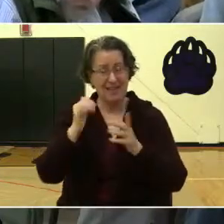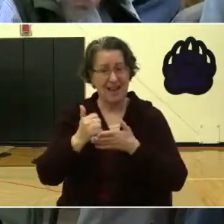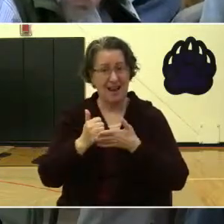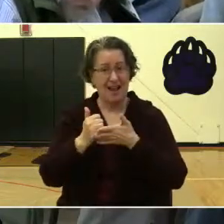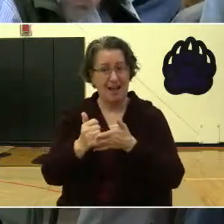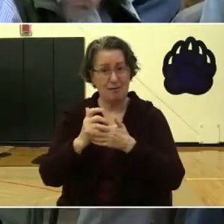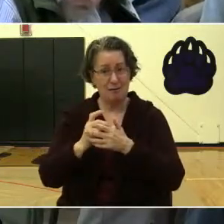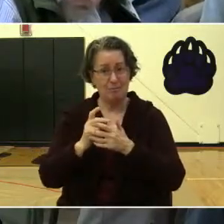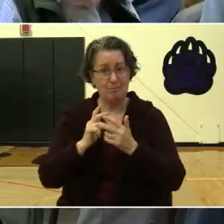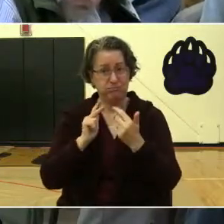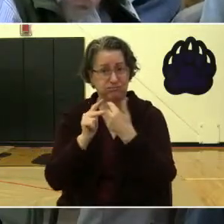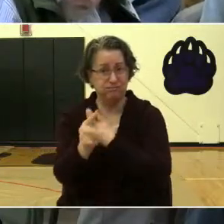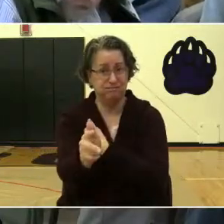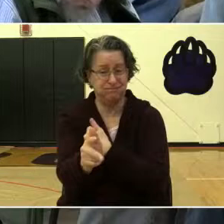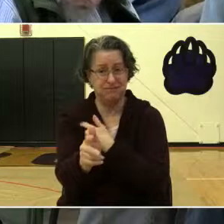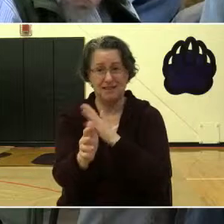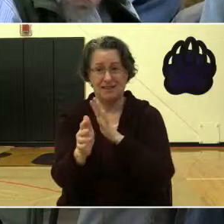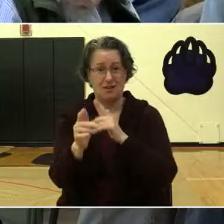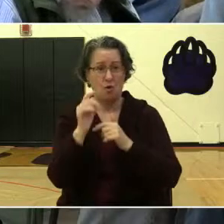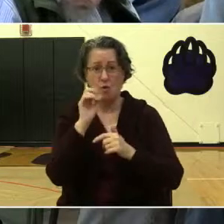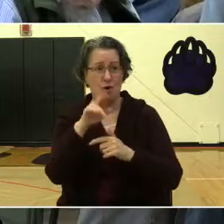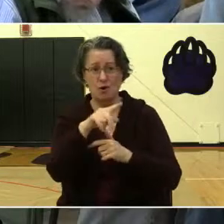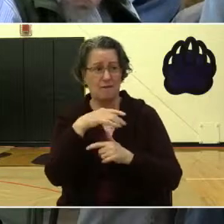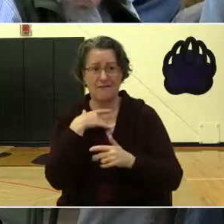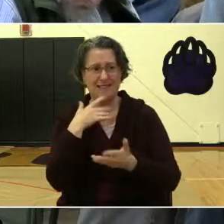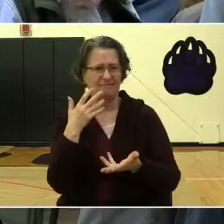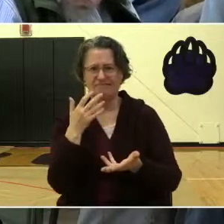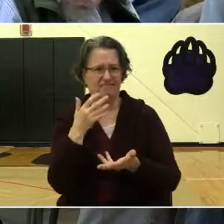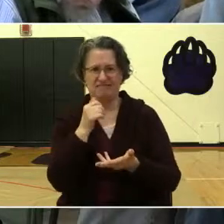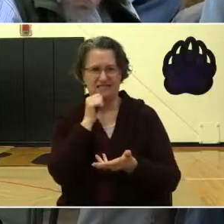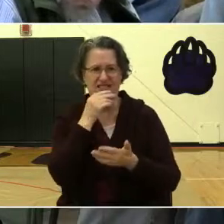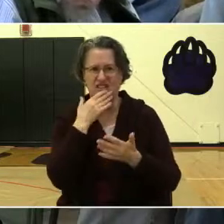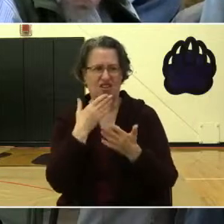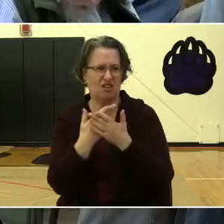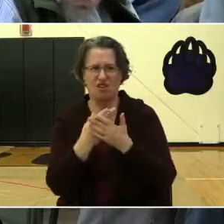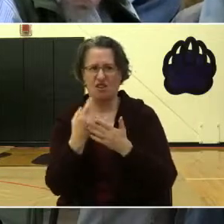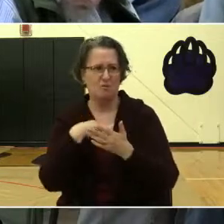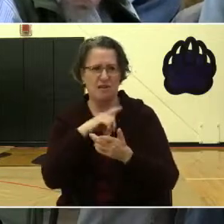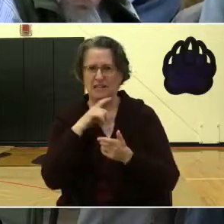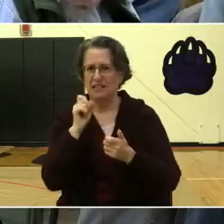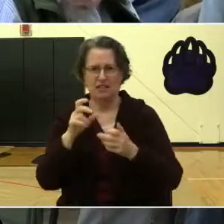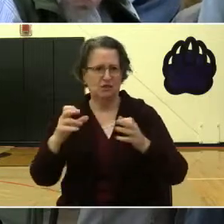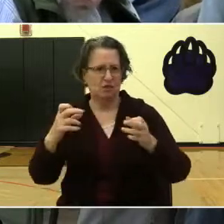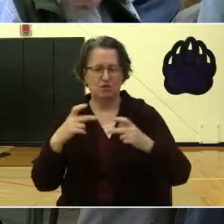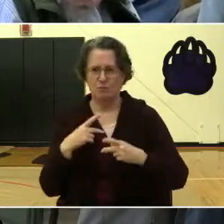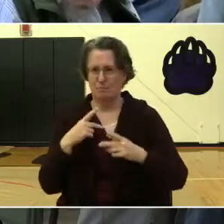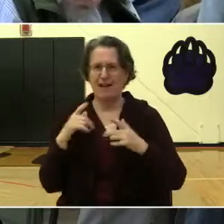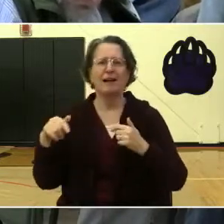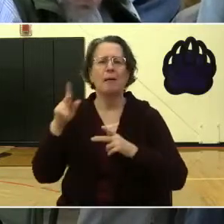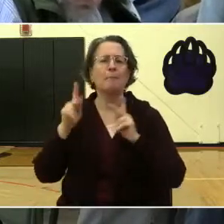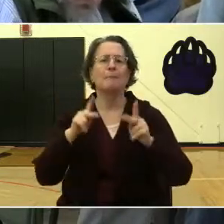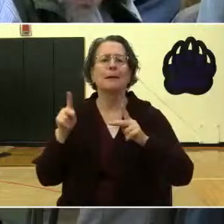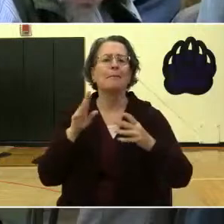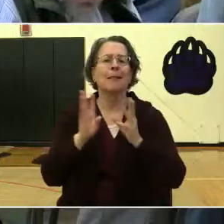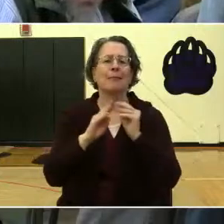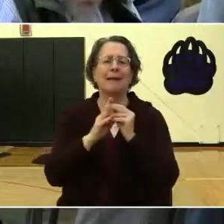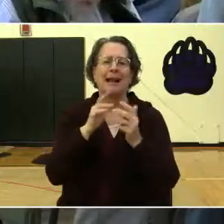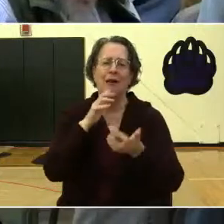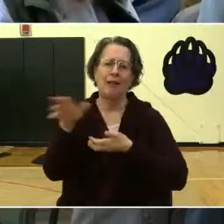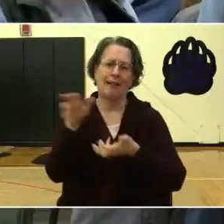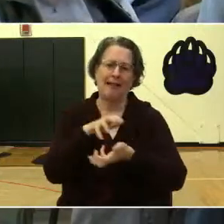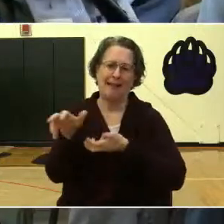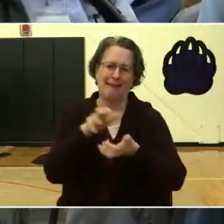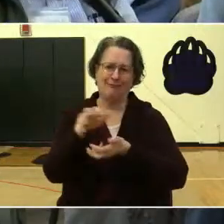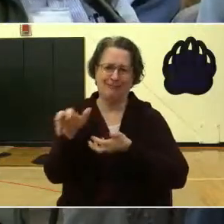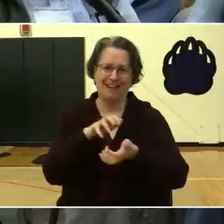way but if you regret doing it are you going to put it back the way it was and is that part of what this expenditure might